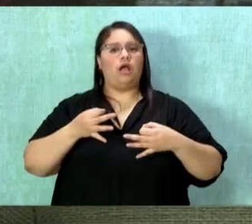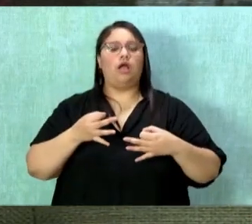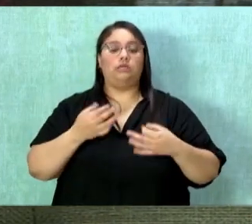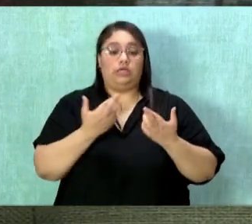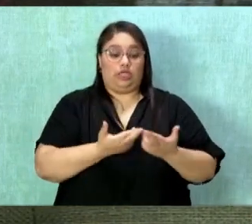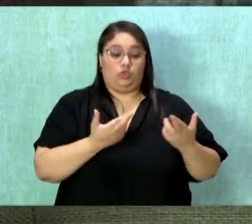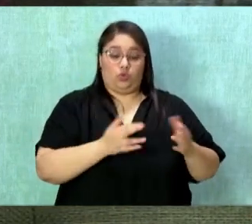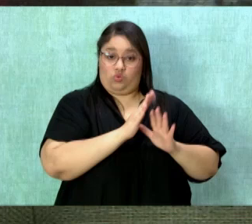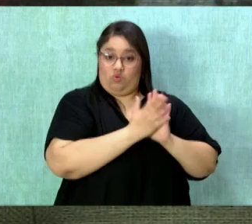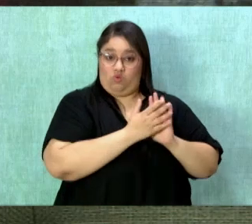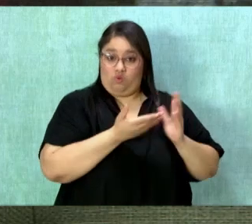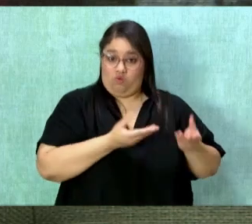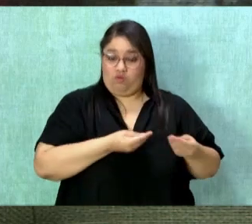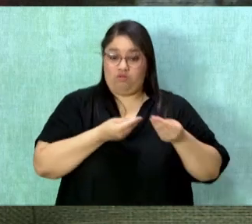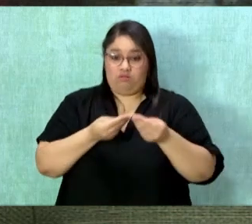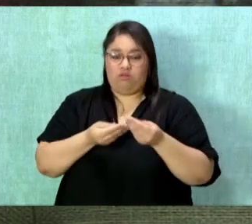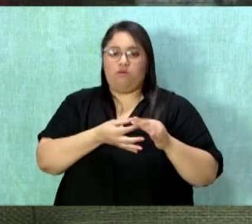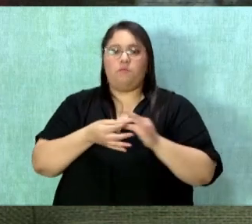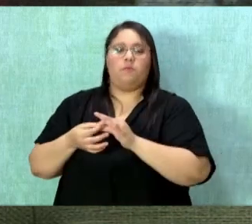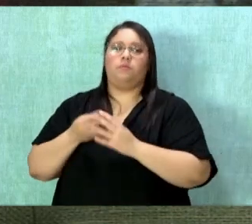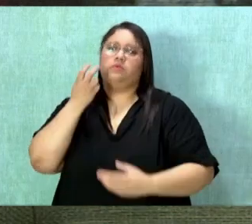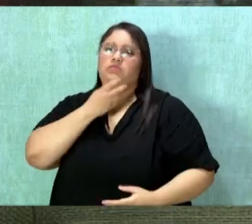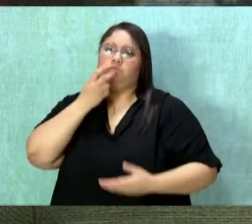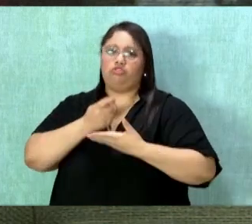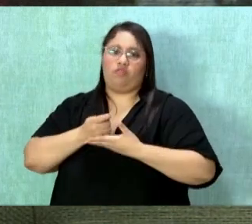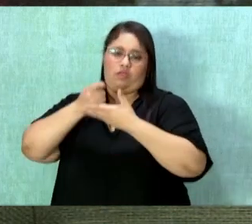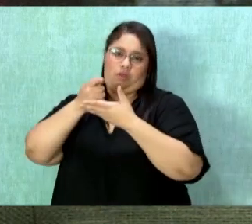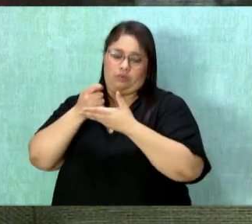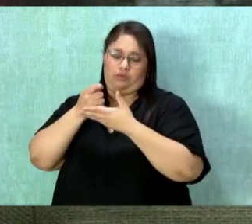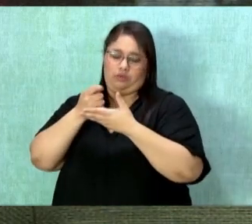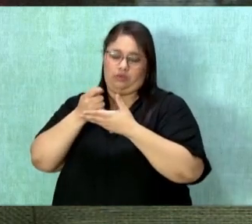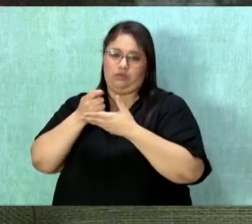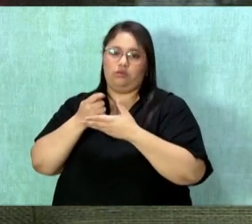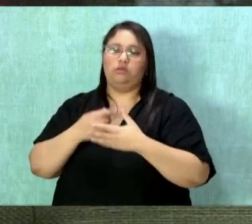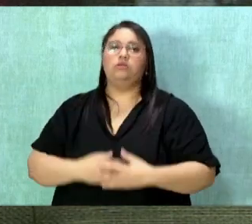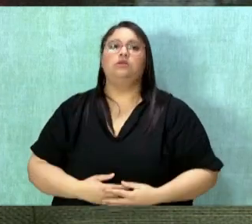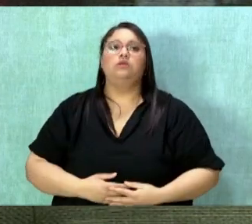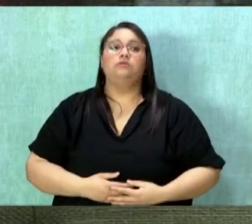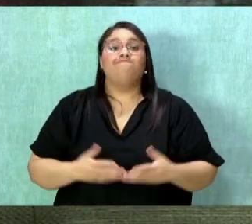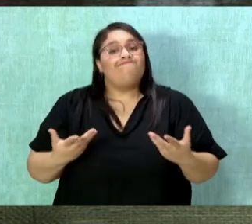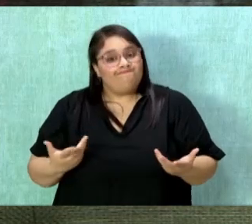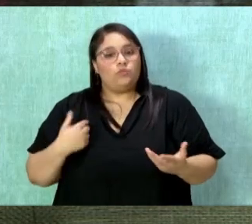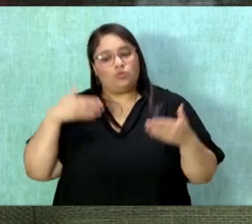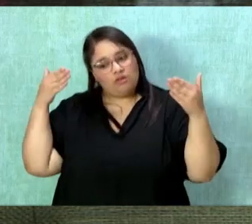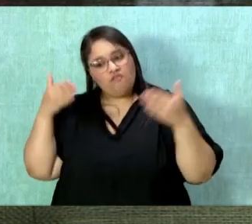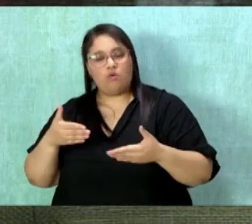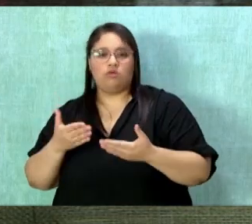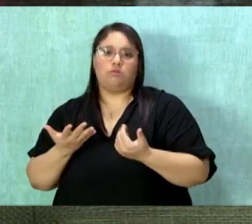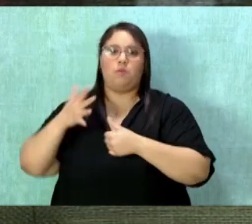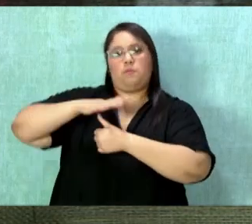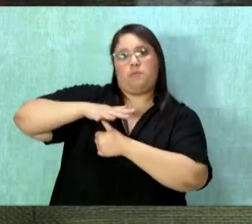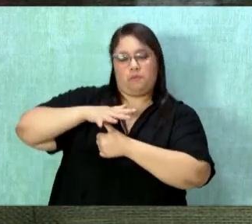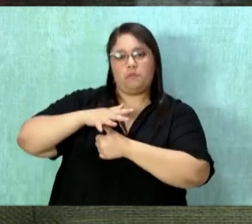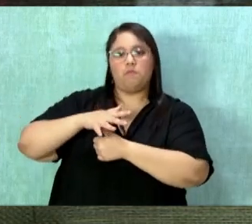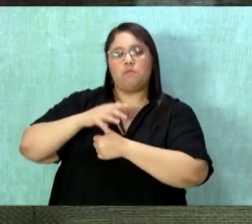our resources were going to be devoted to speech therapy. Okay. And that is what we mainly focused on for me